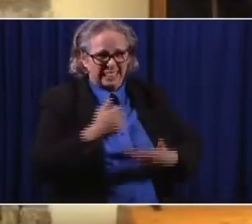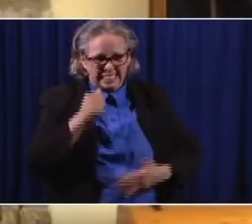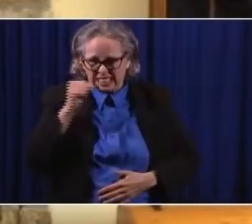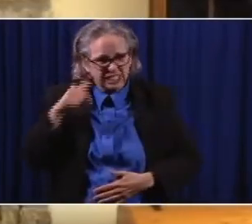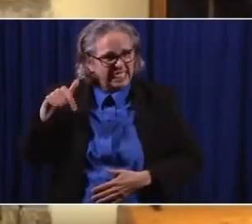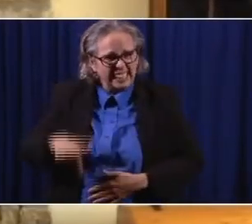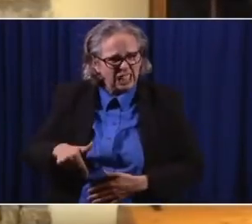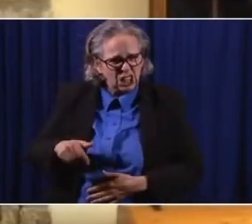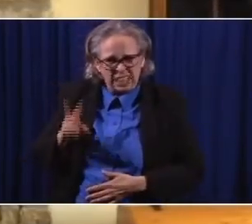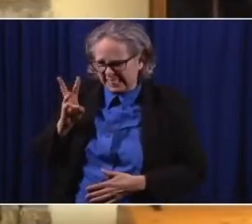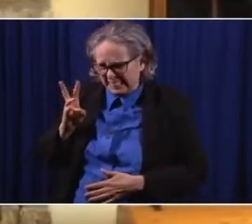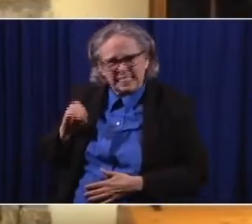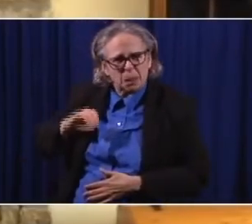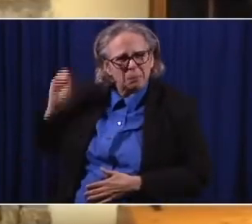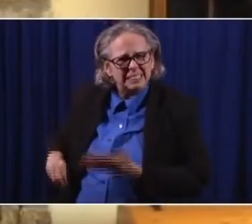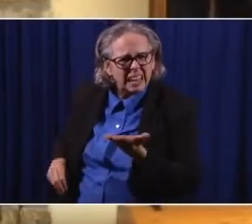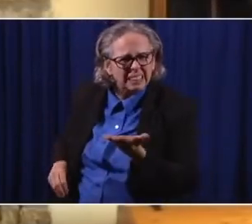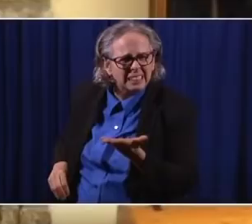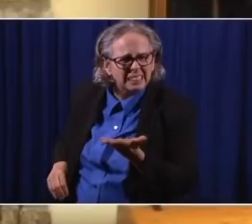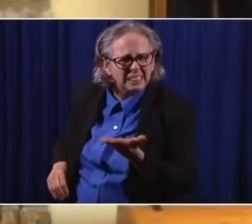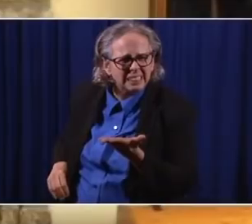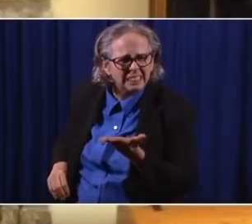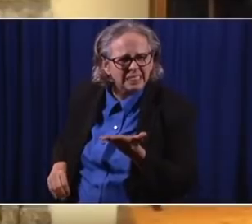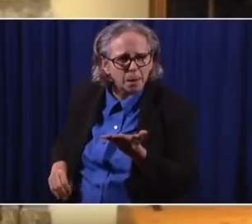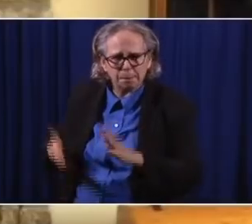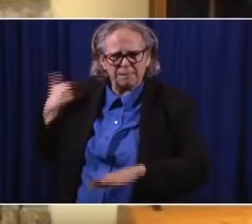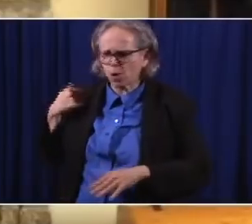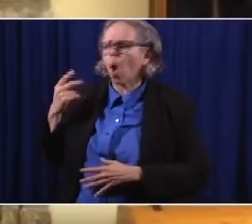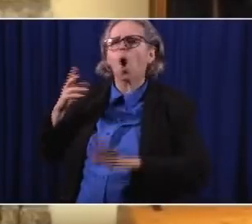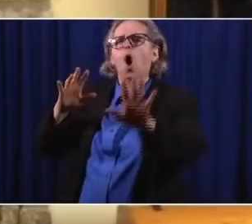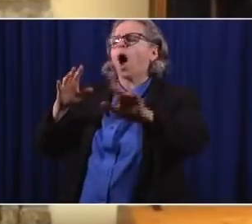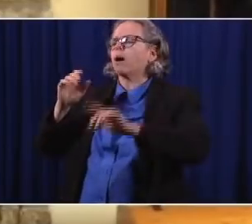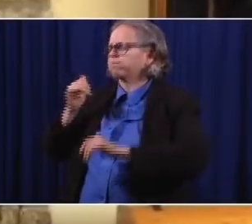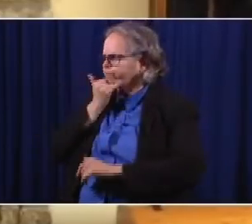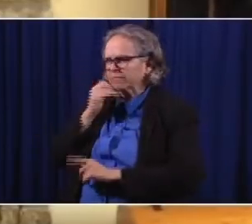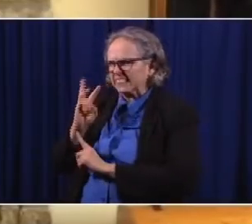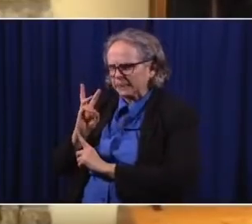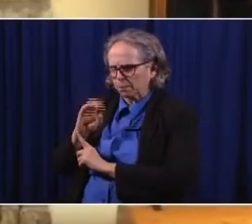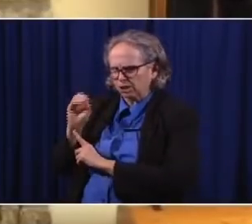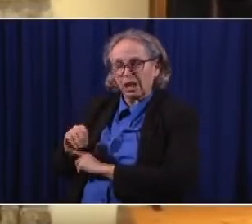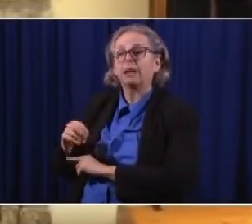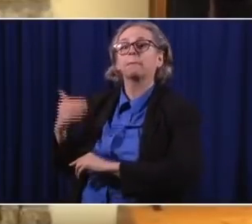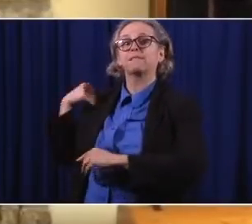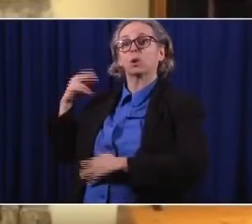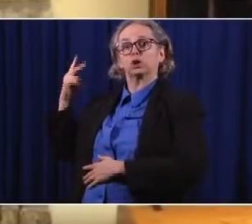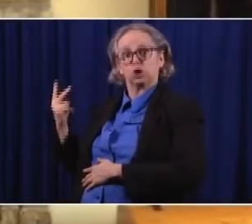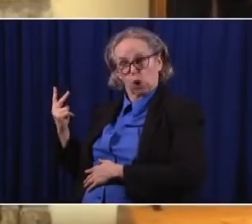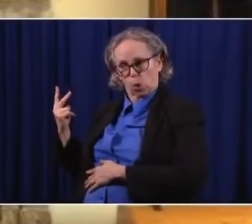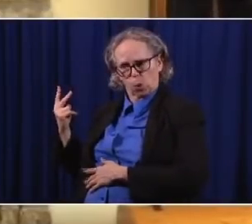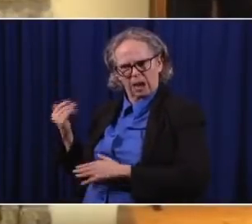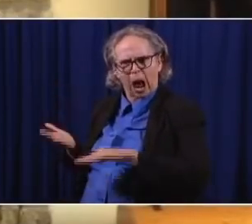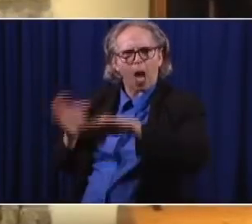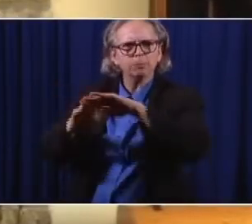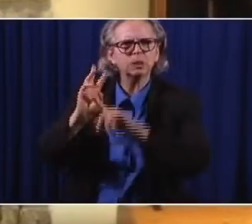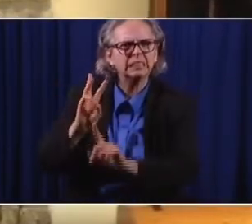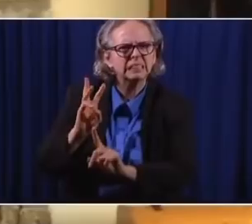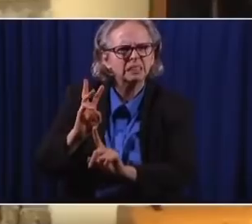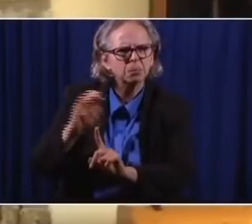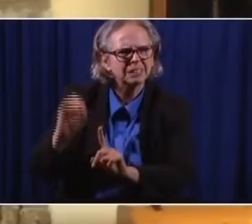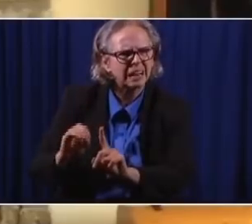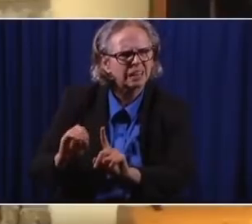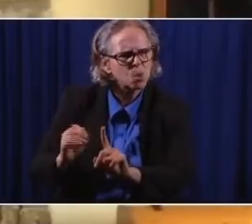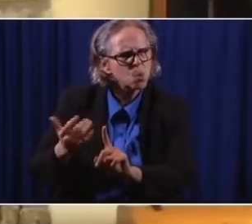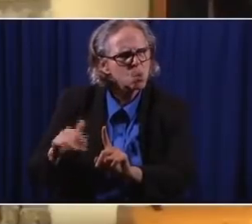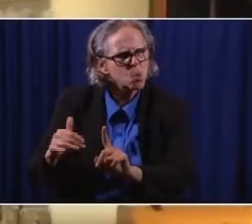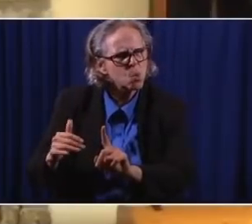for the day. So it's gone from 2.5 to 6. Not good. But as far as the states